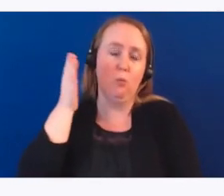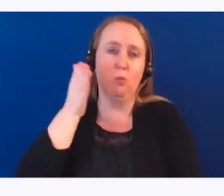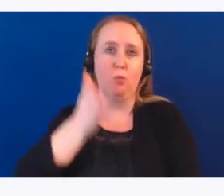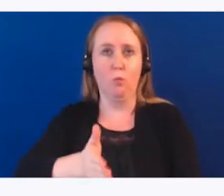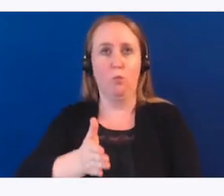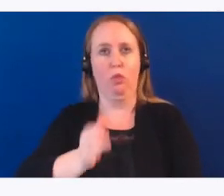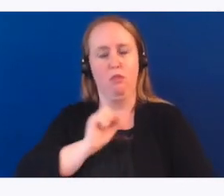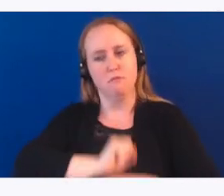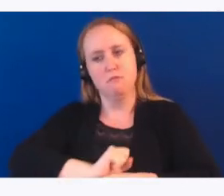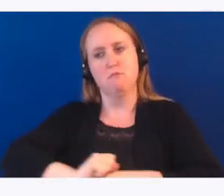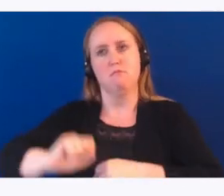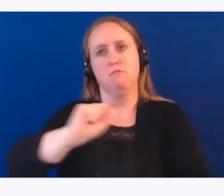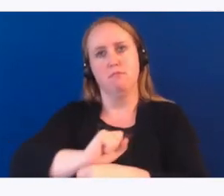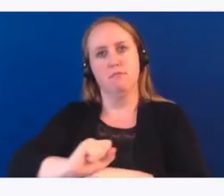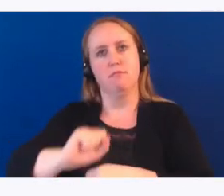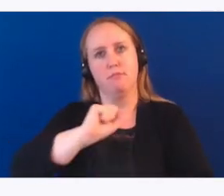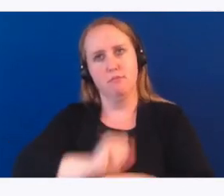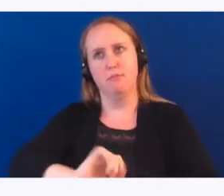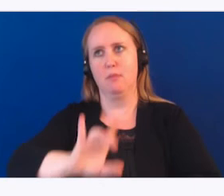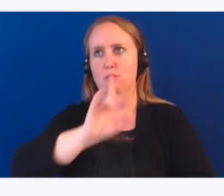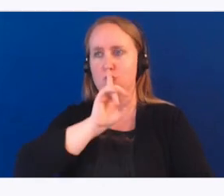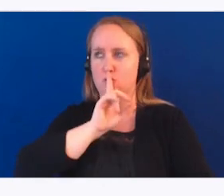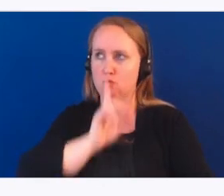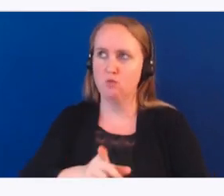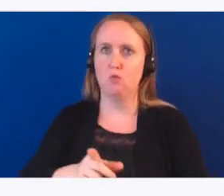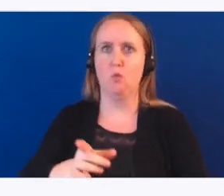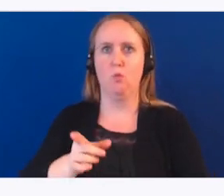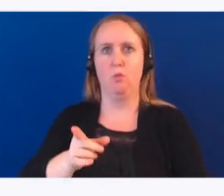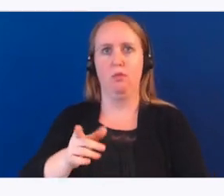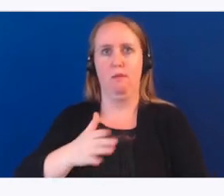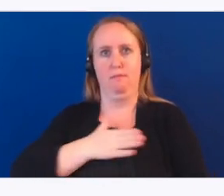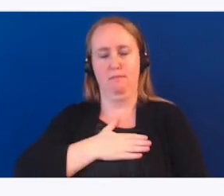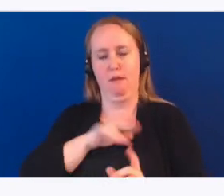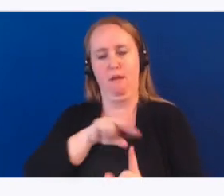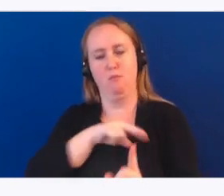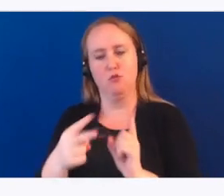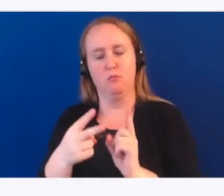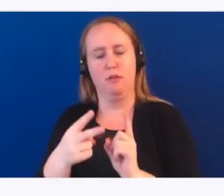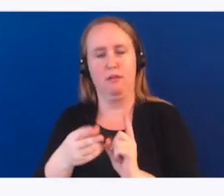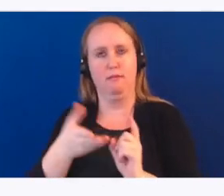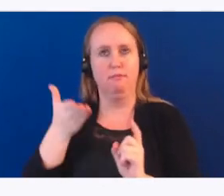heart out to make sure that I'm giving voice and bringing my perspective to the table.